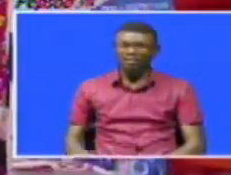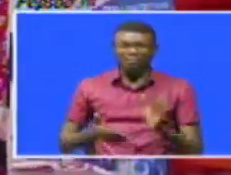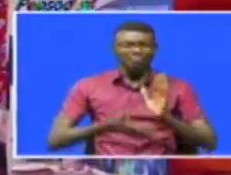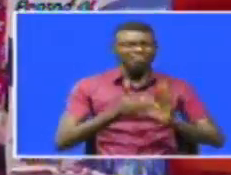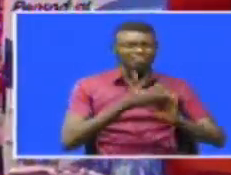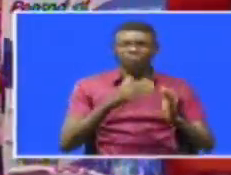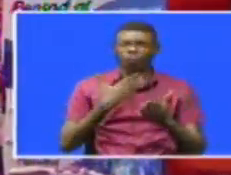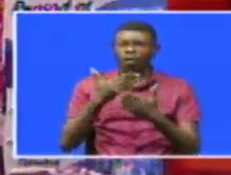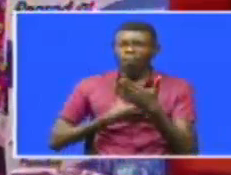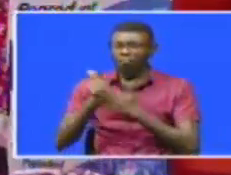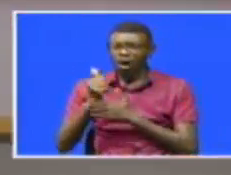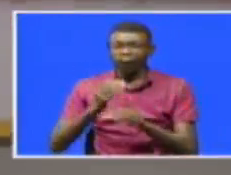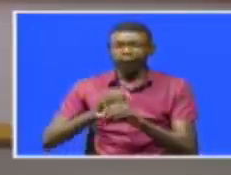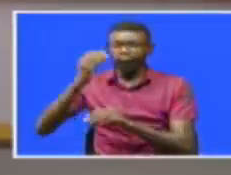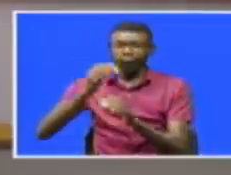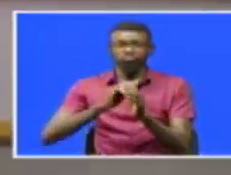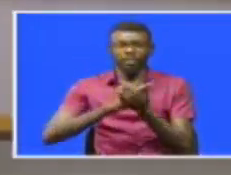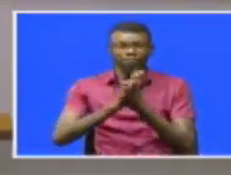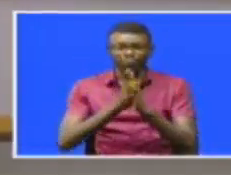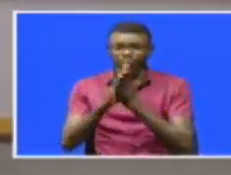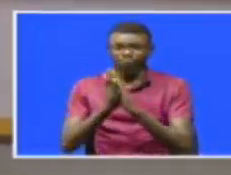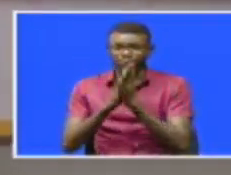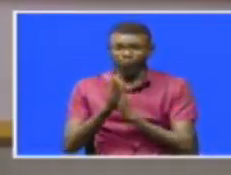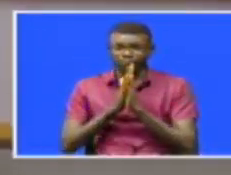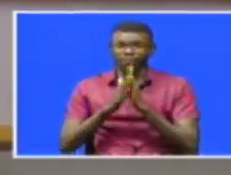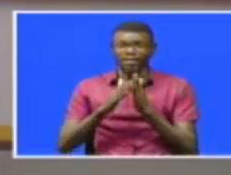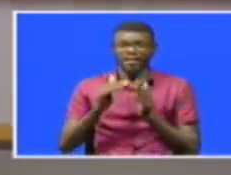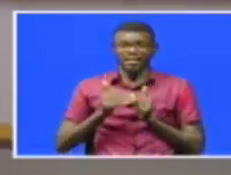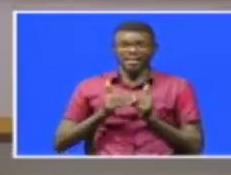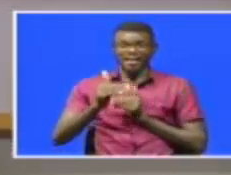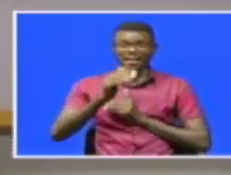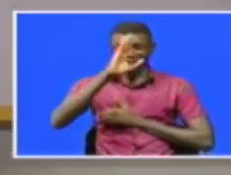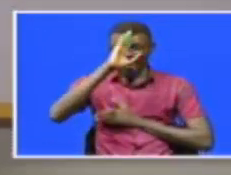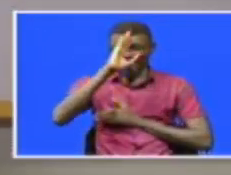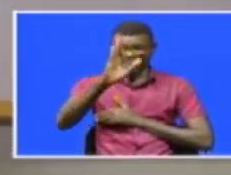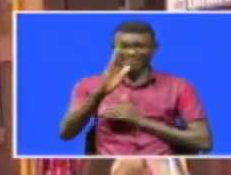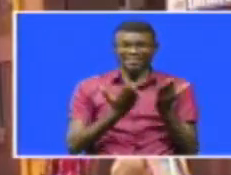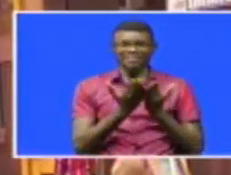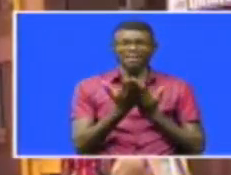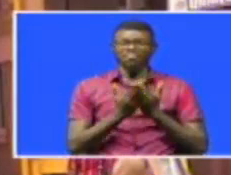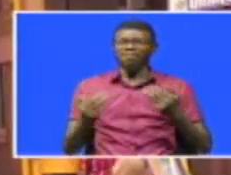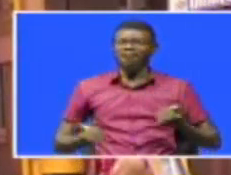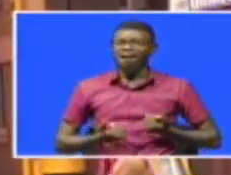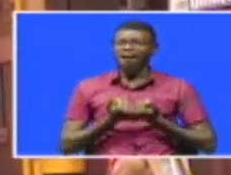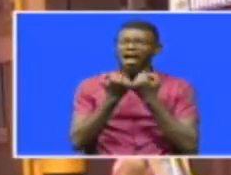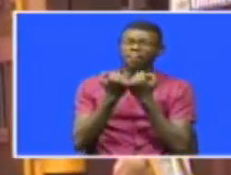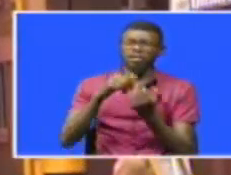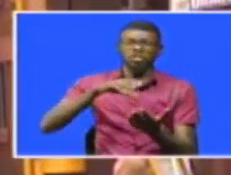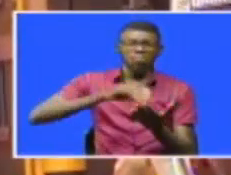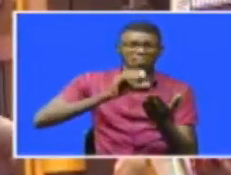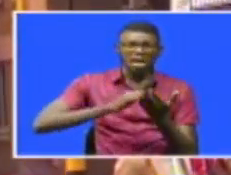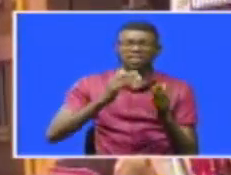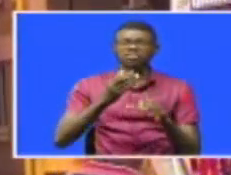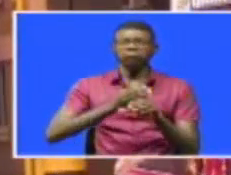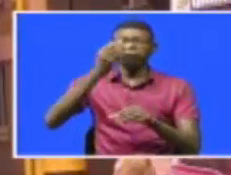to buy sanitizers in Uganda ahead of the next Sunday's service after the disinfectants ran out of stock in local